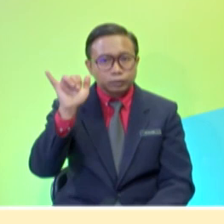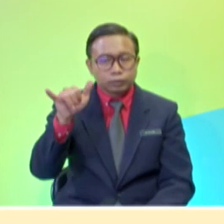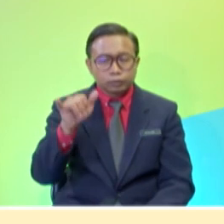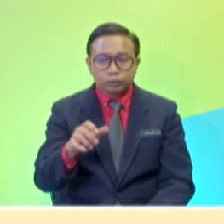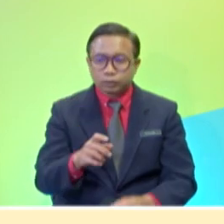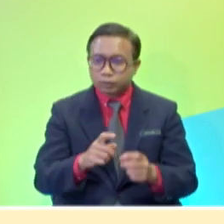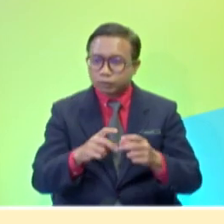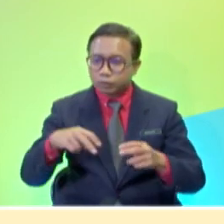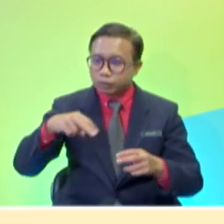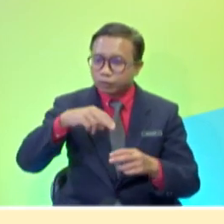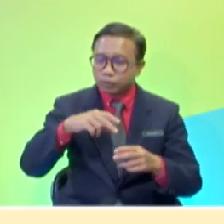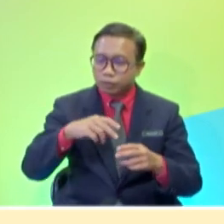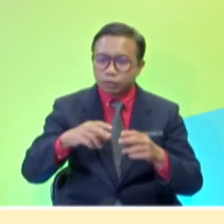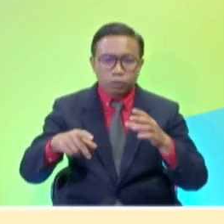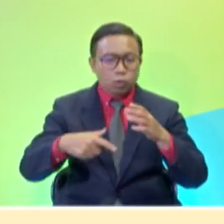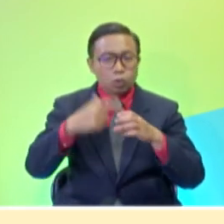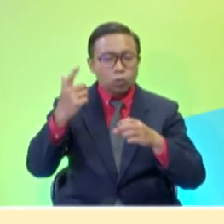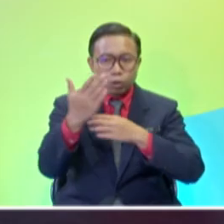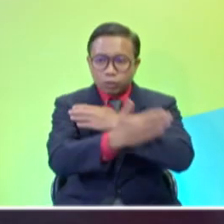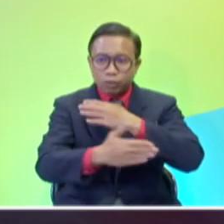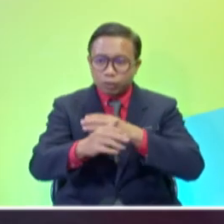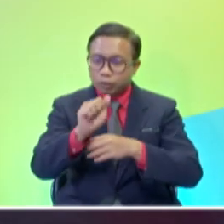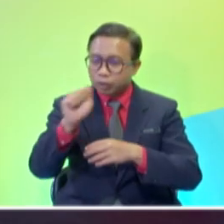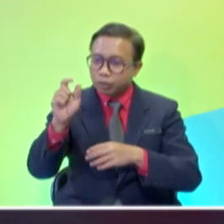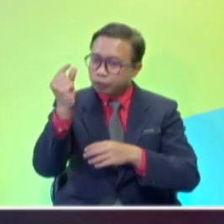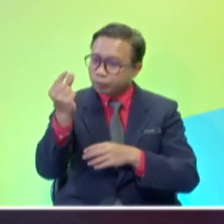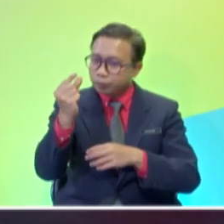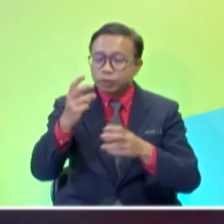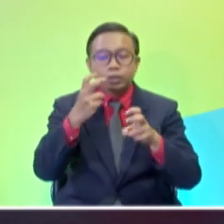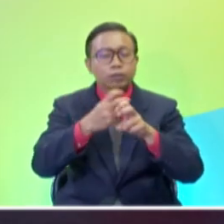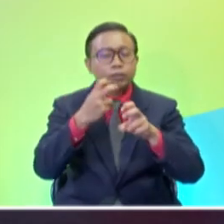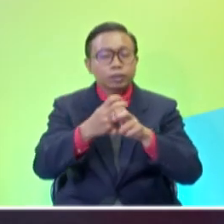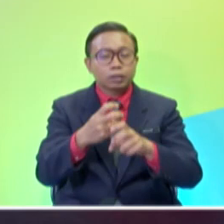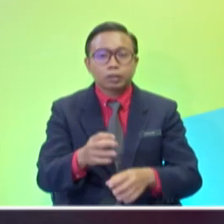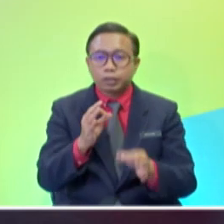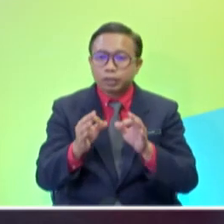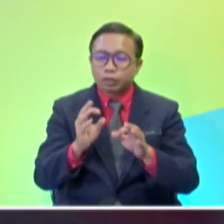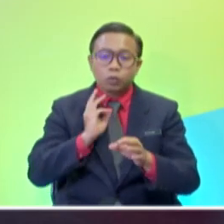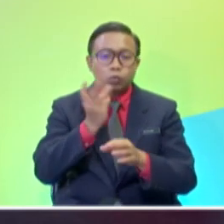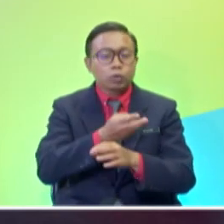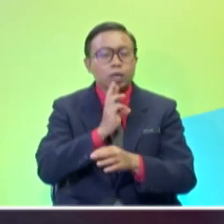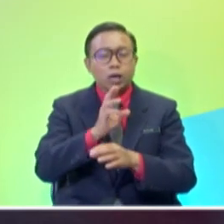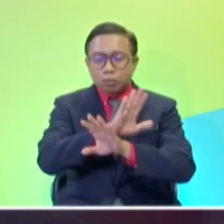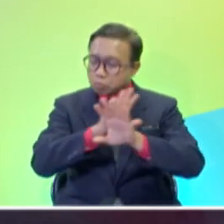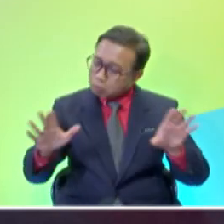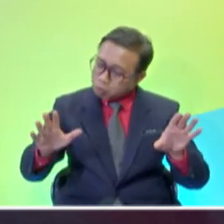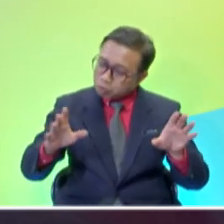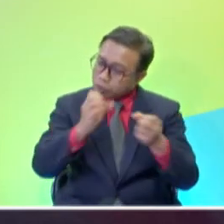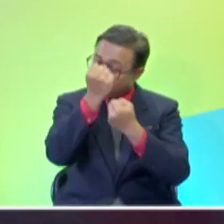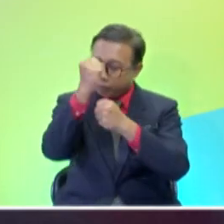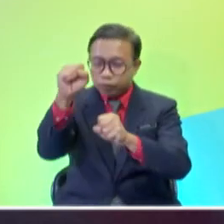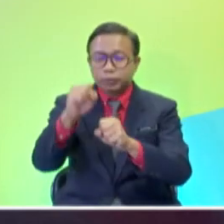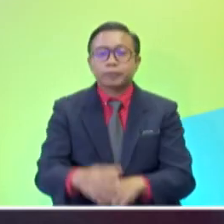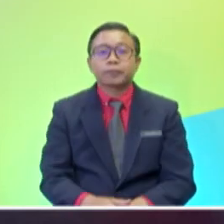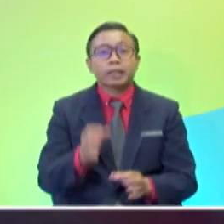Yes, traveling overseas can be a bit difficult if we are not well prepared. Okay. So